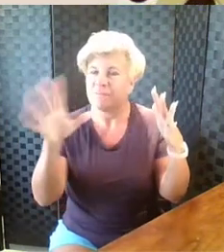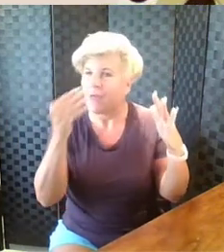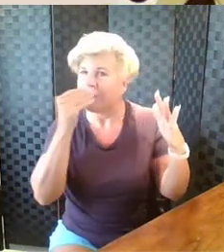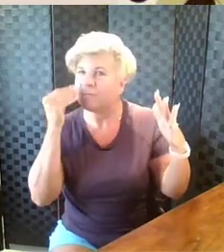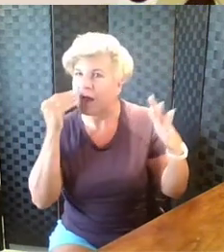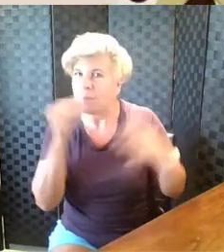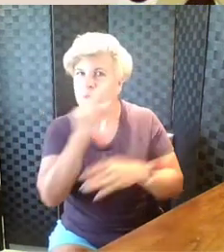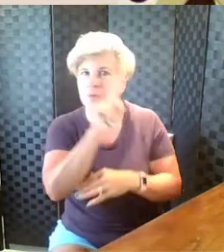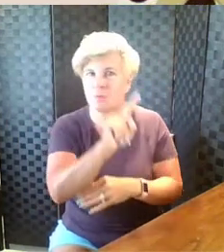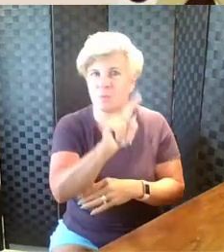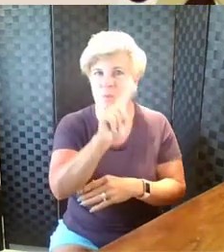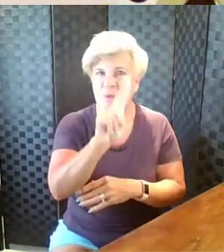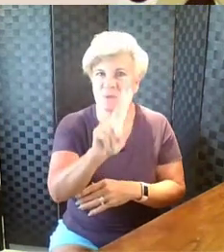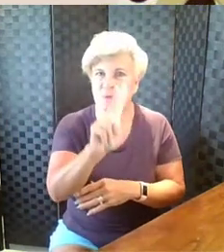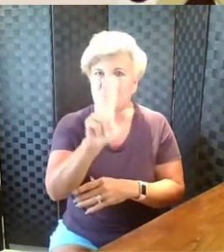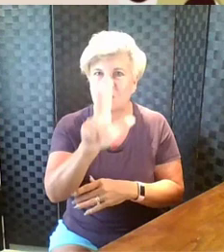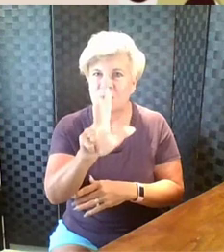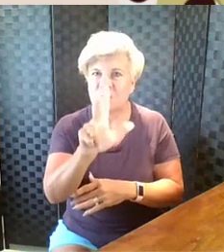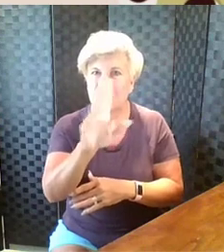2, 3,